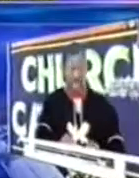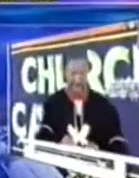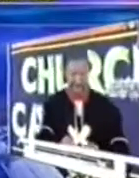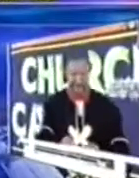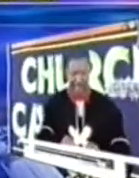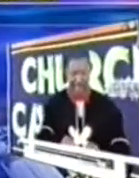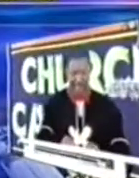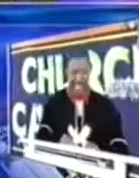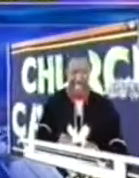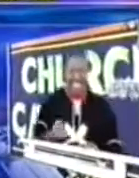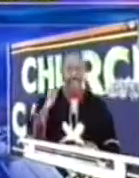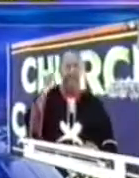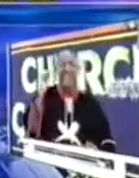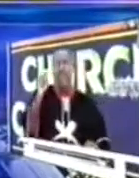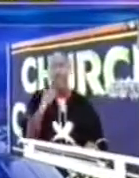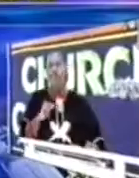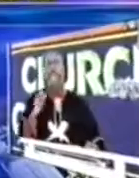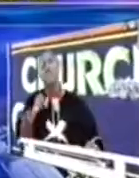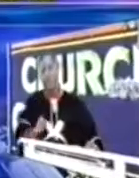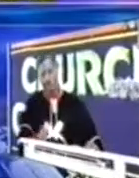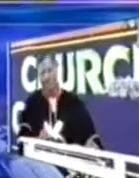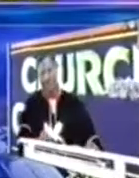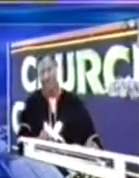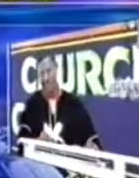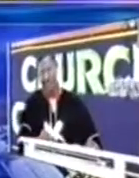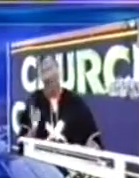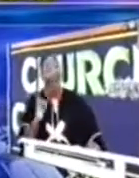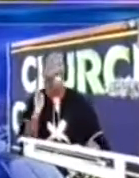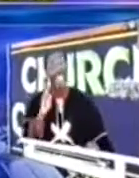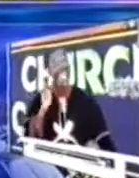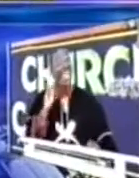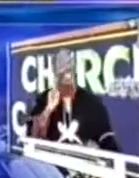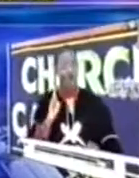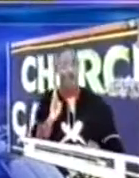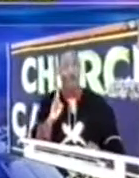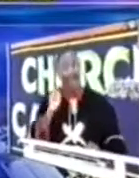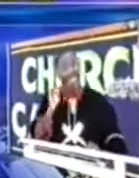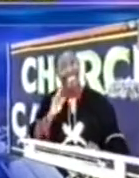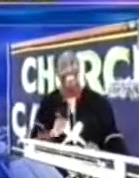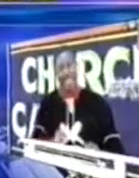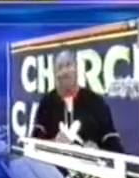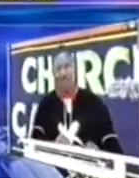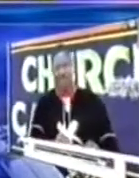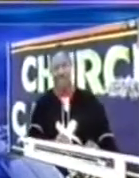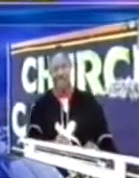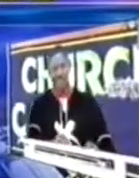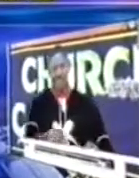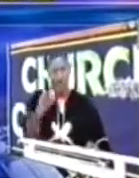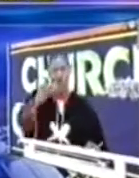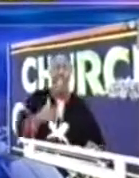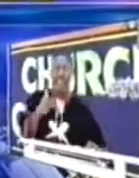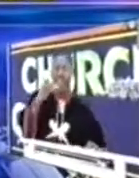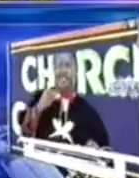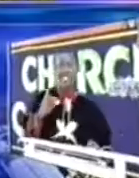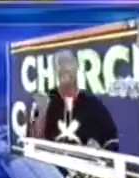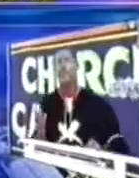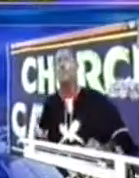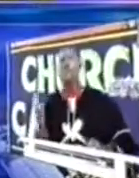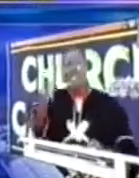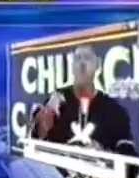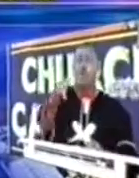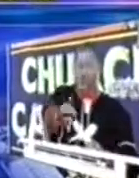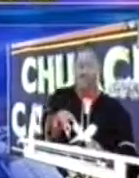and Crofono. Yan Chia home every one. On Cassia and Haiti Womo, on Cassia and Tao. Chong, every one is a